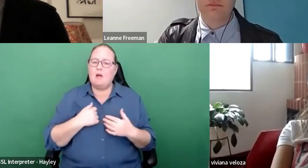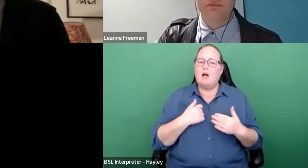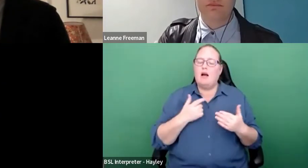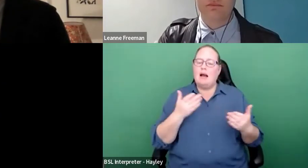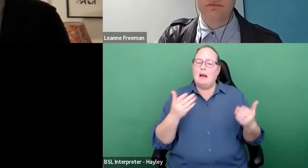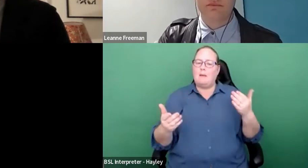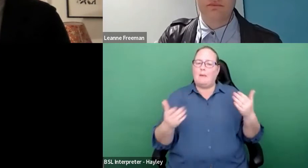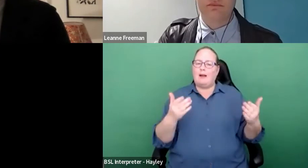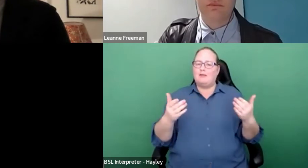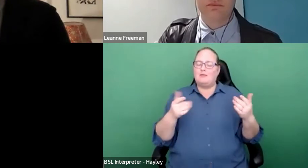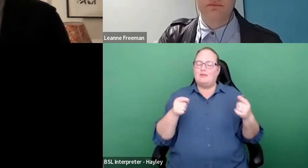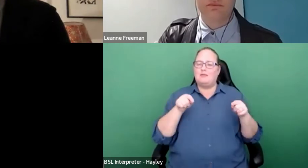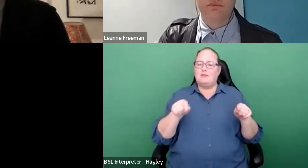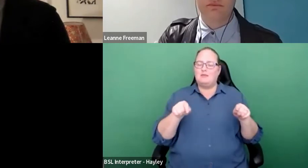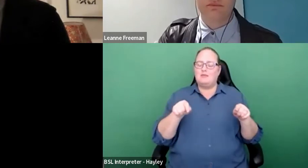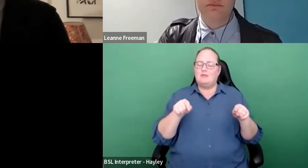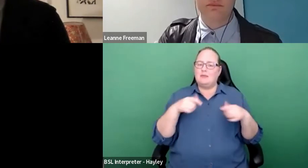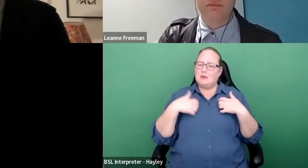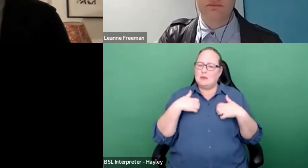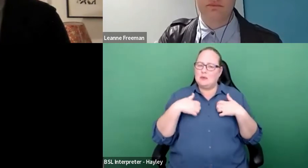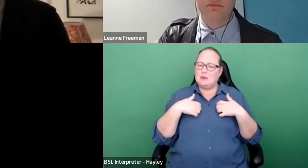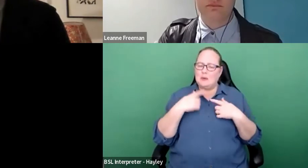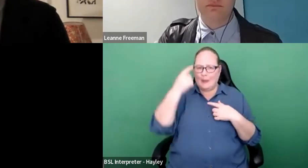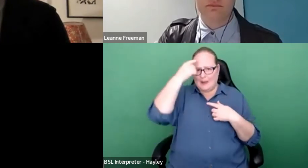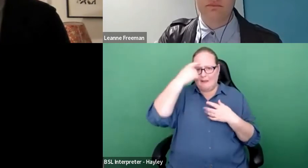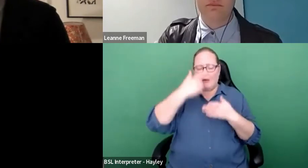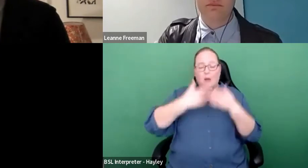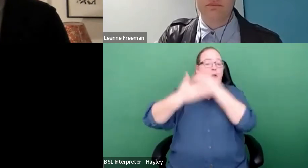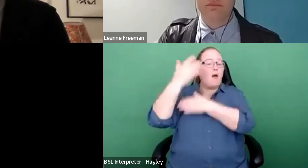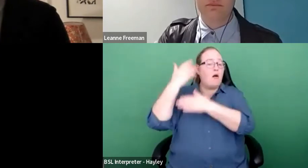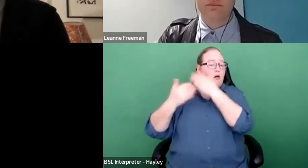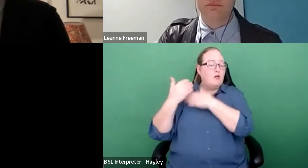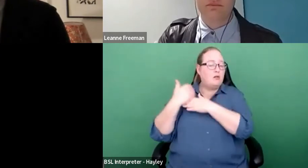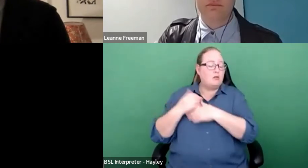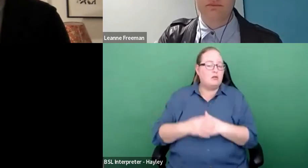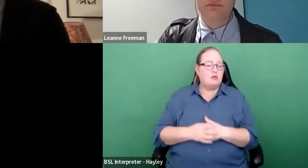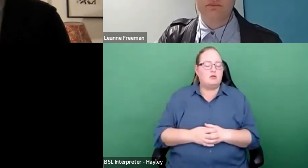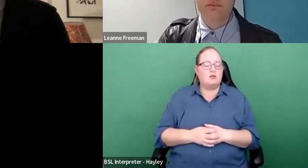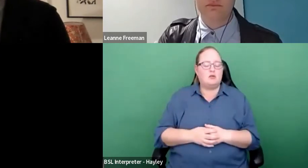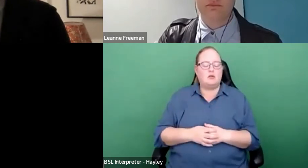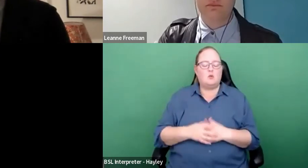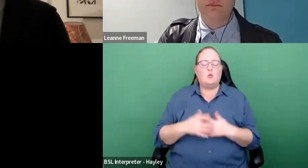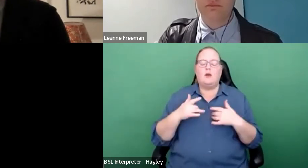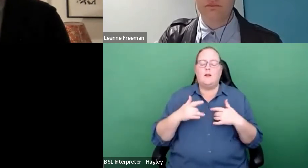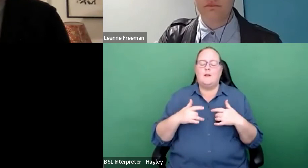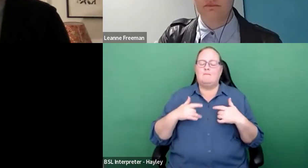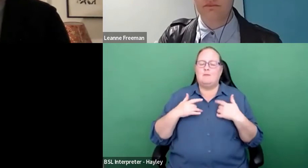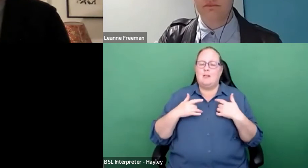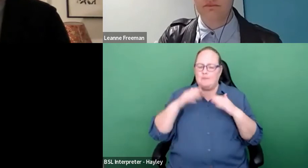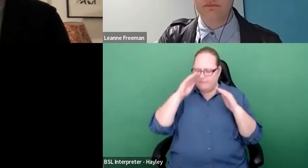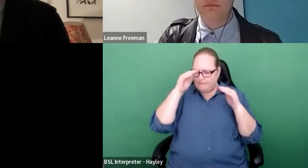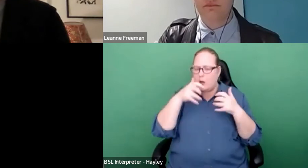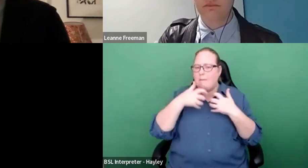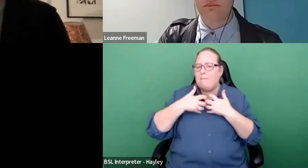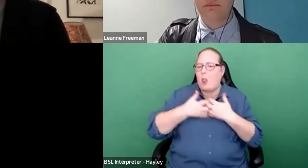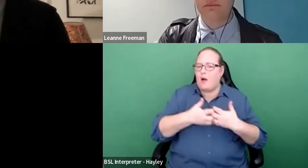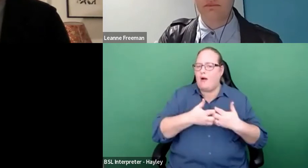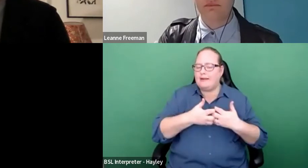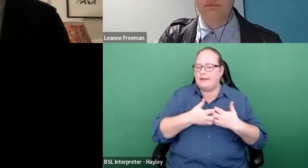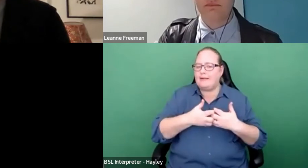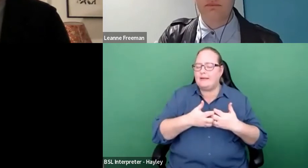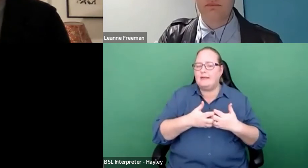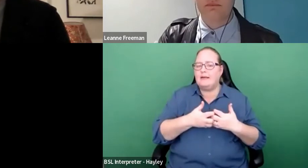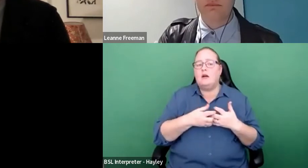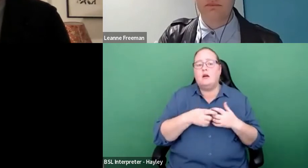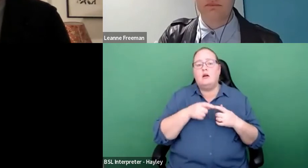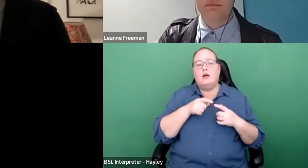of the past, which is why when I was thinking of belonging, people across my sites evoked a certain imagination of what Chelsea